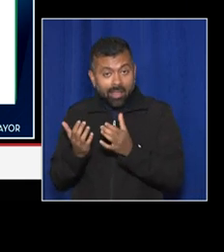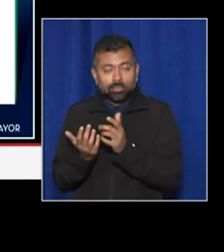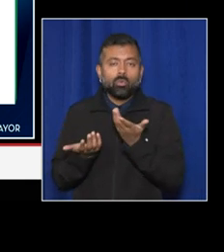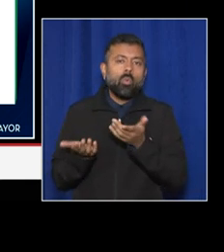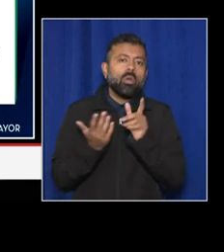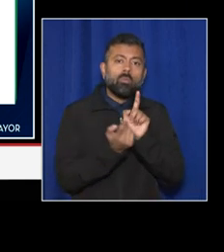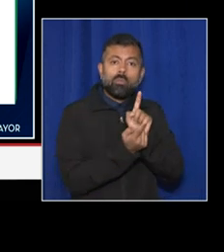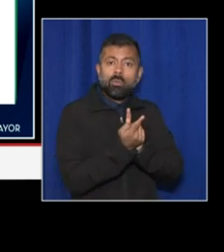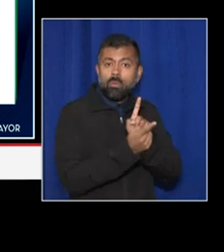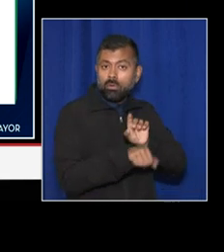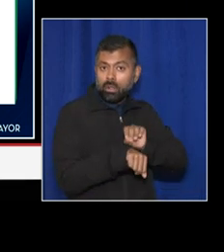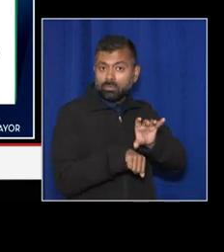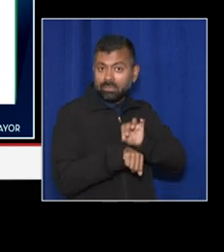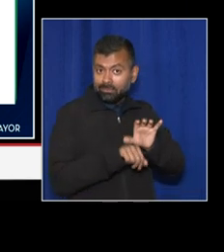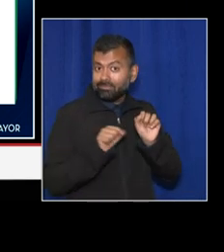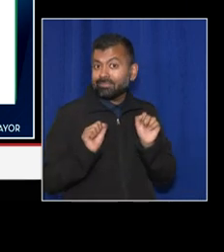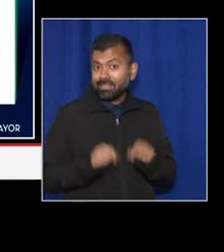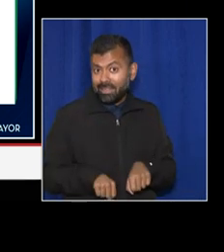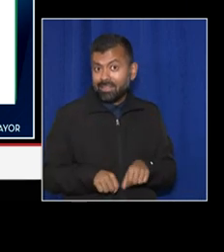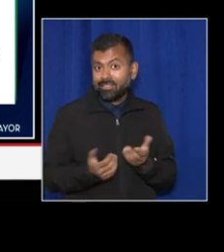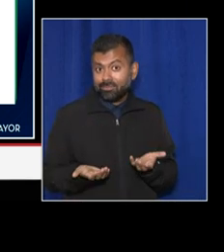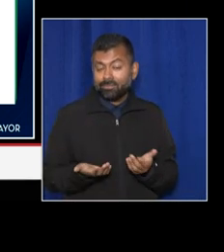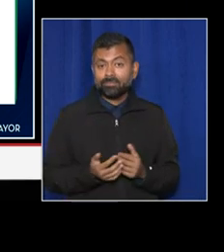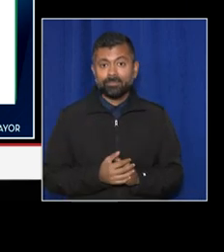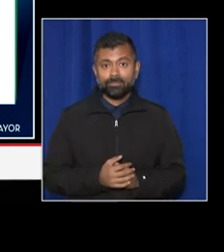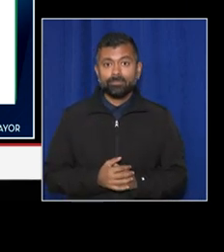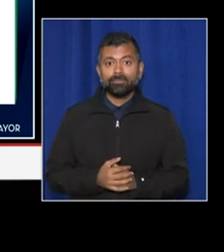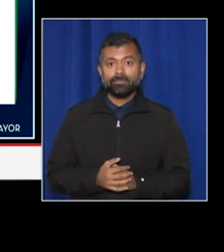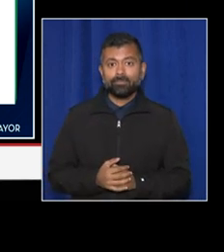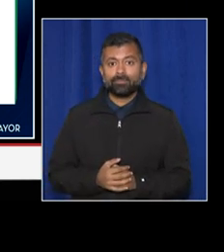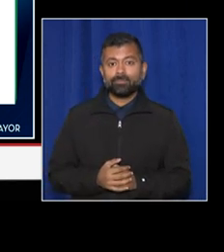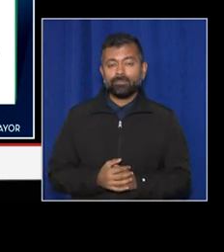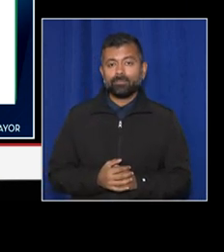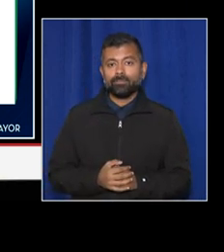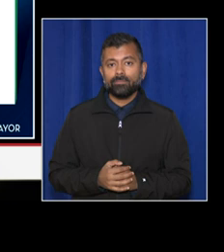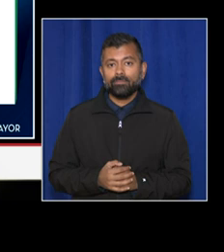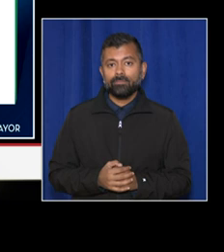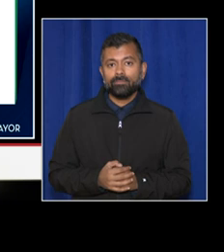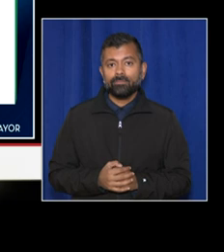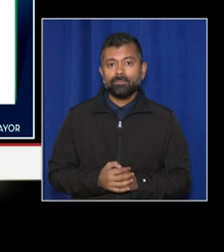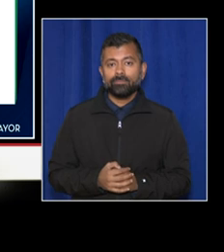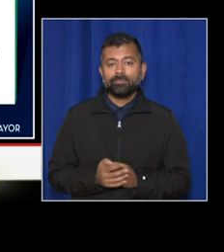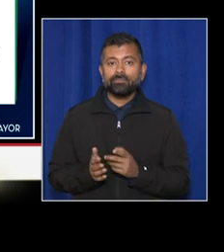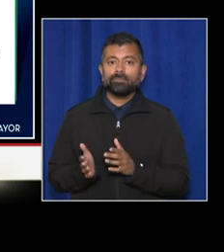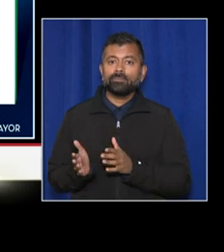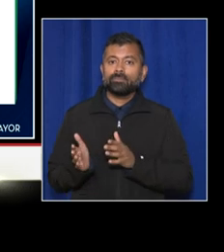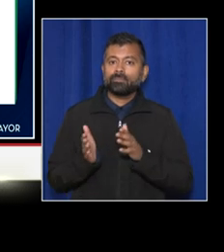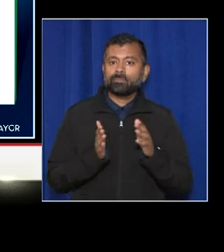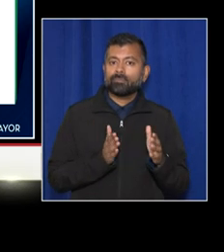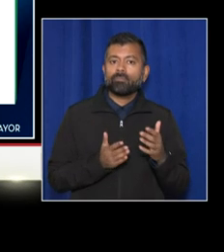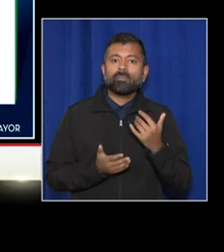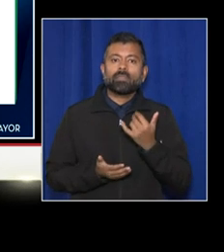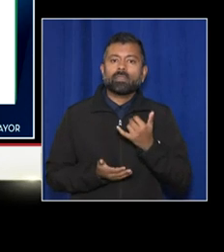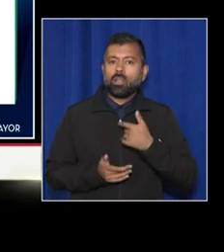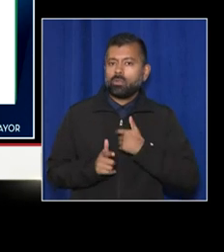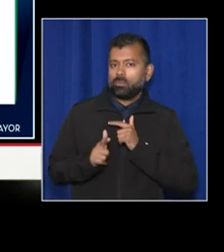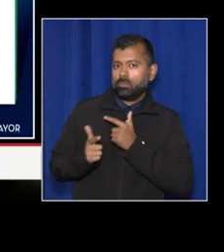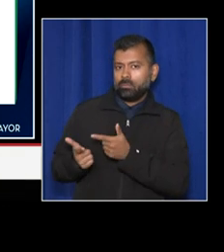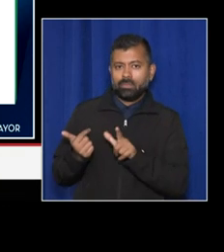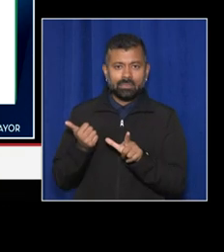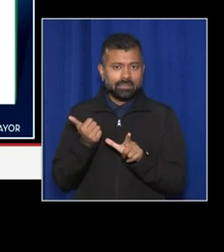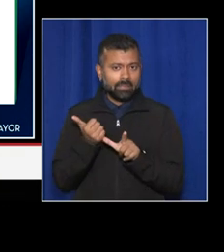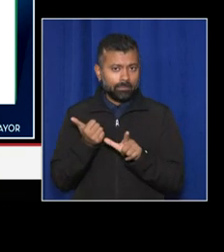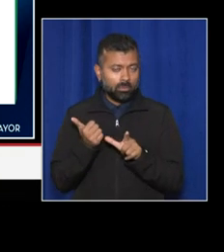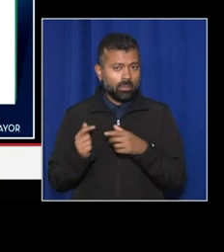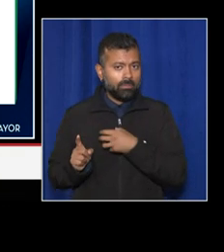counseling session where you can learn about what options are available to you. I'll now turn to the Deputy Mayor for Education to really walk through what your options are